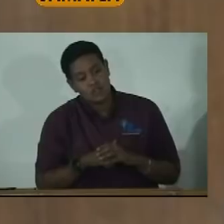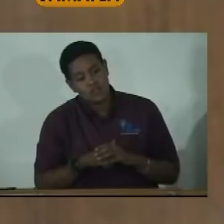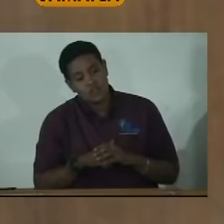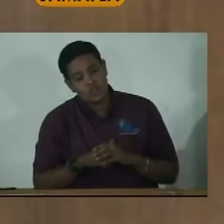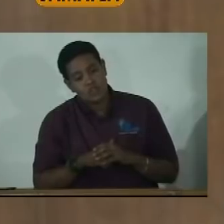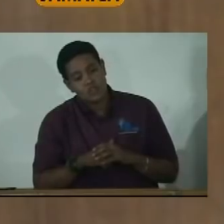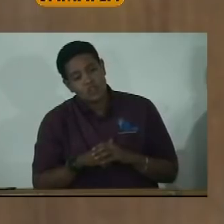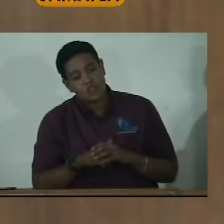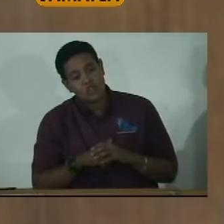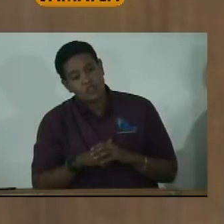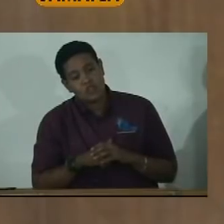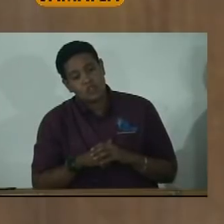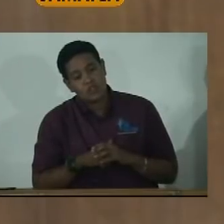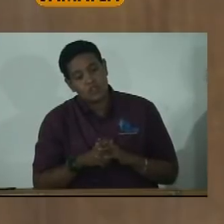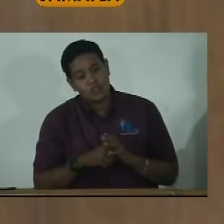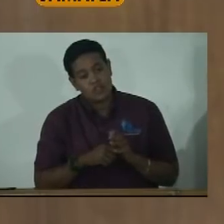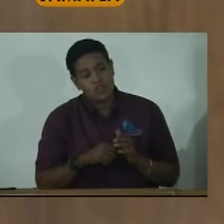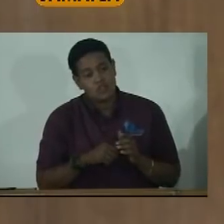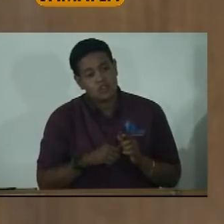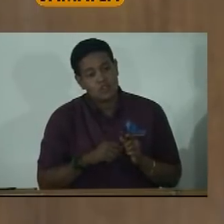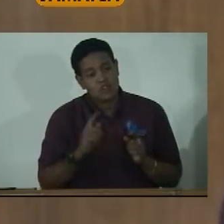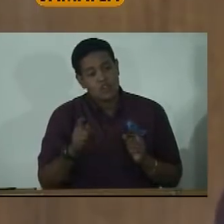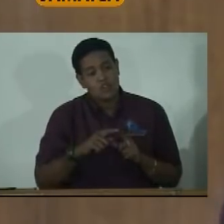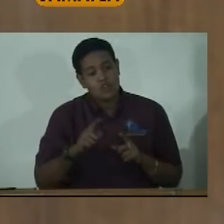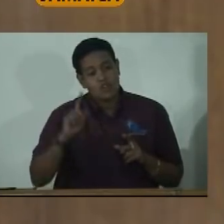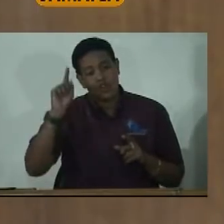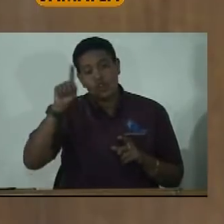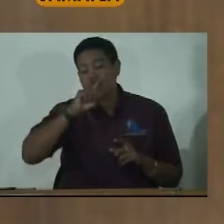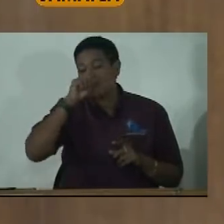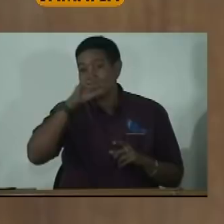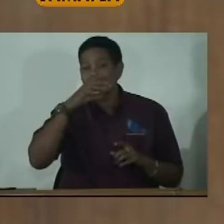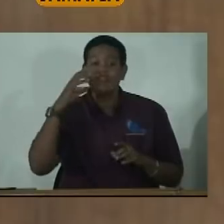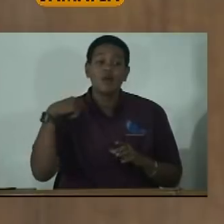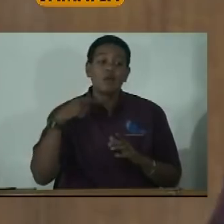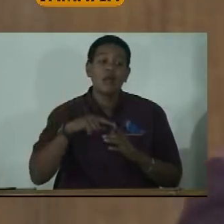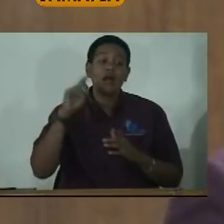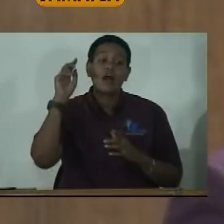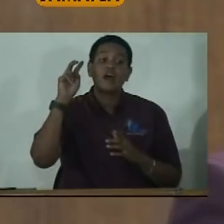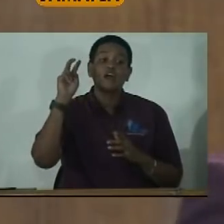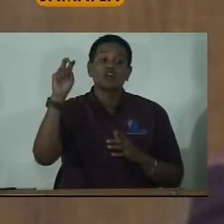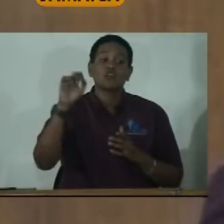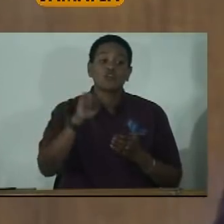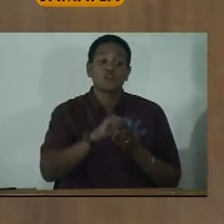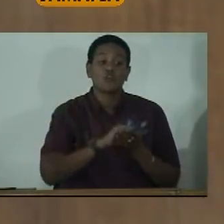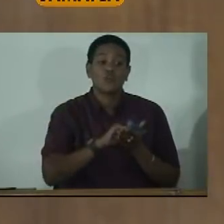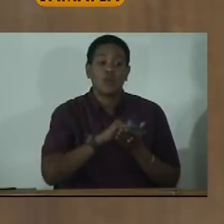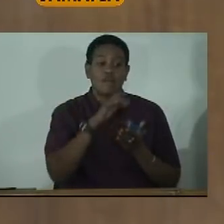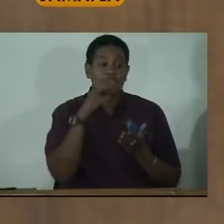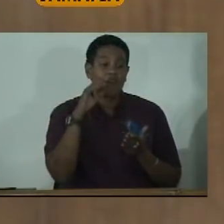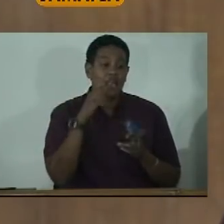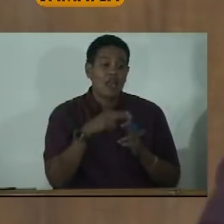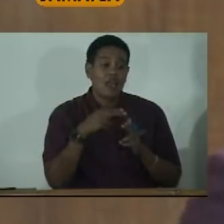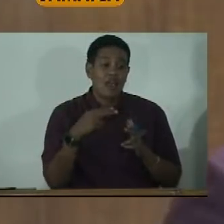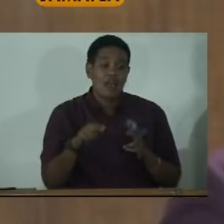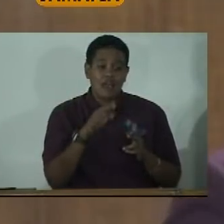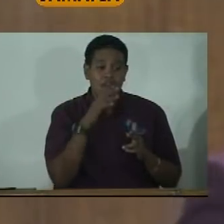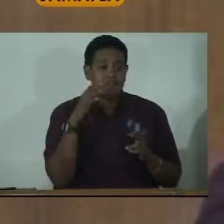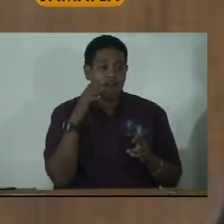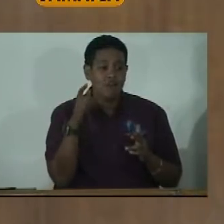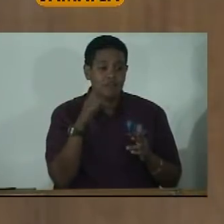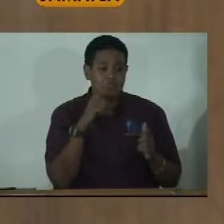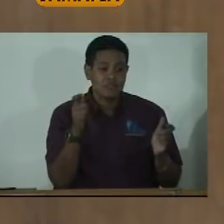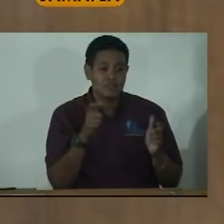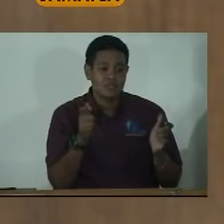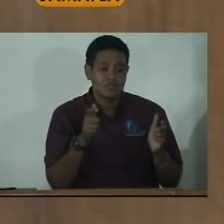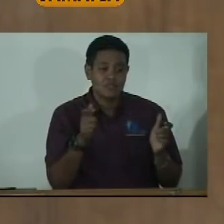large. When I go visit a farm in New York, an egg farm, the guy says to me, he has a small farm, he had